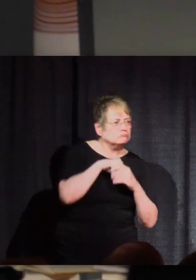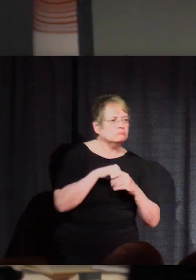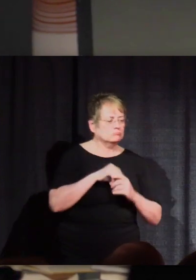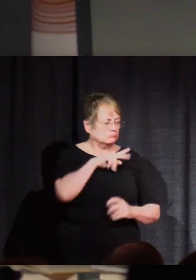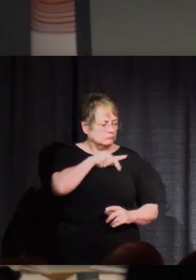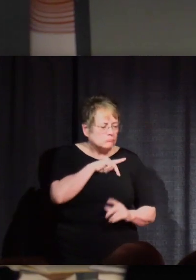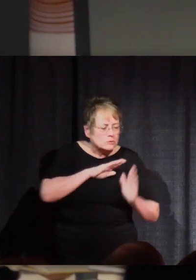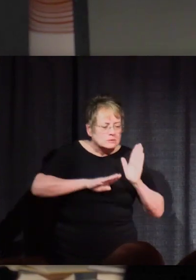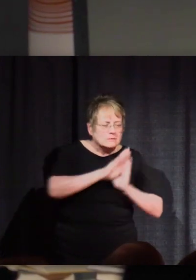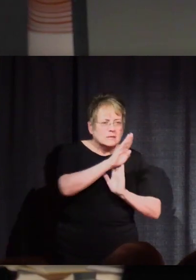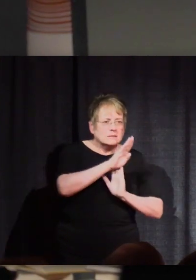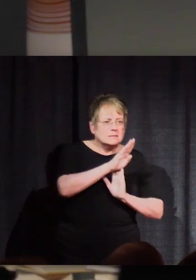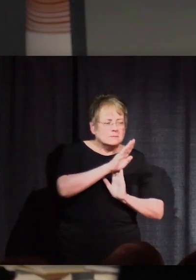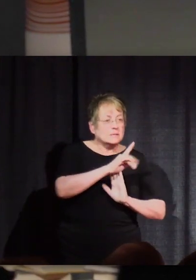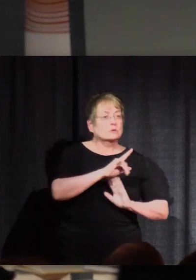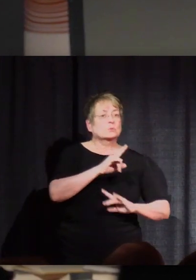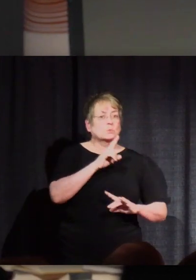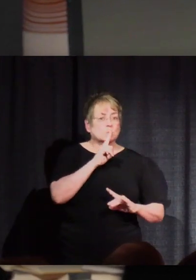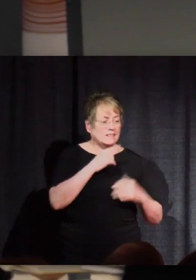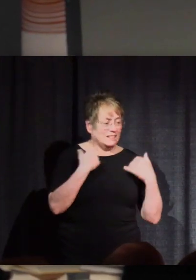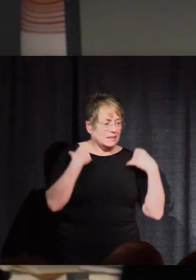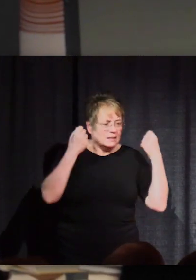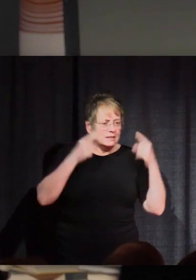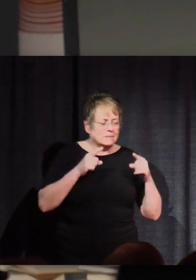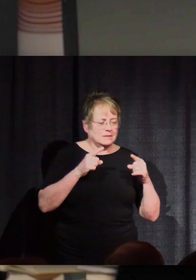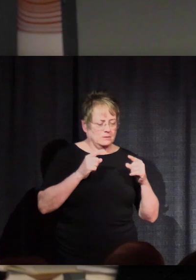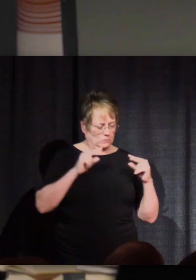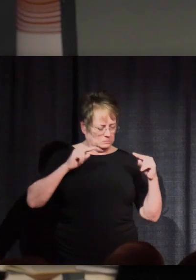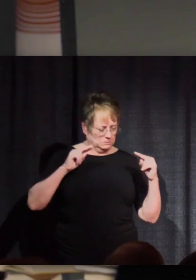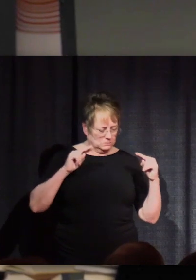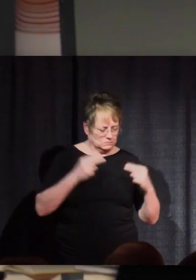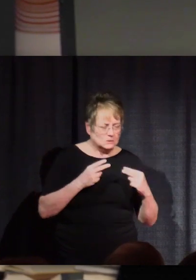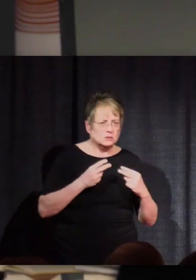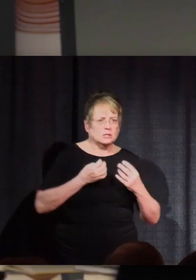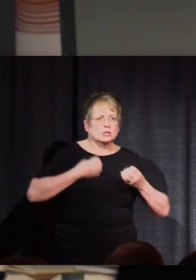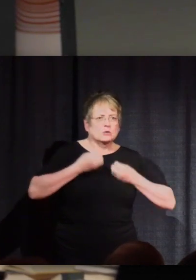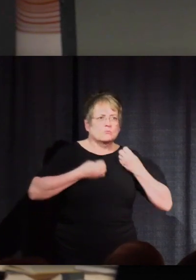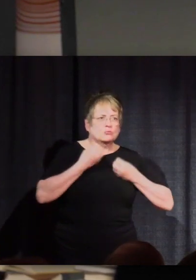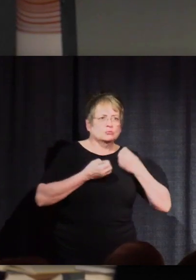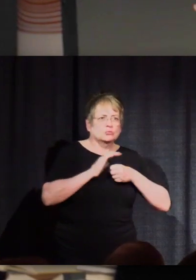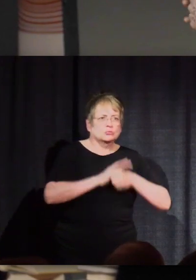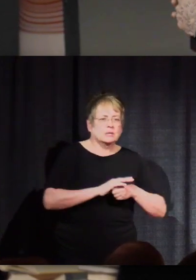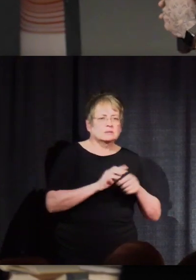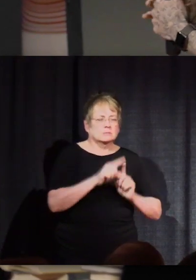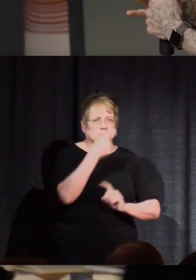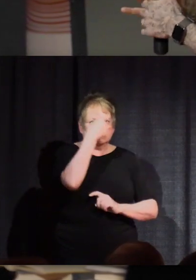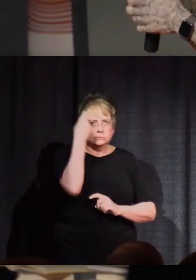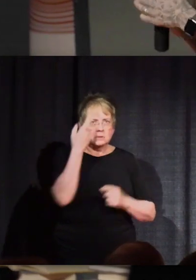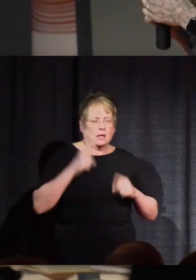development, and my true healing came when I addressed the emotional stress and trauma buried deep within me.